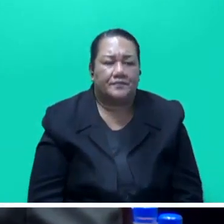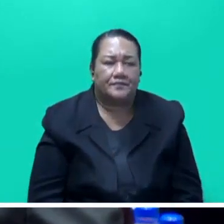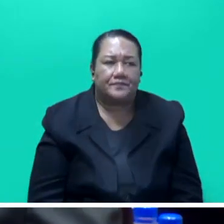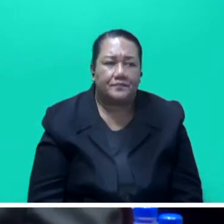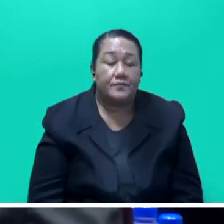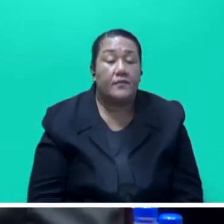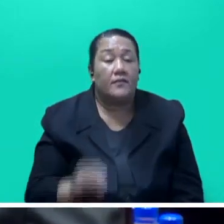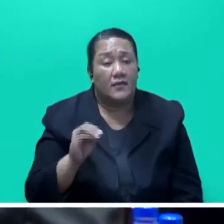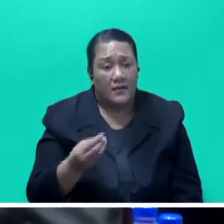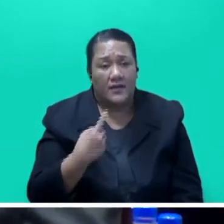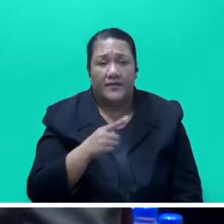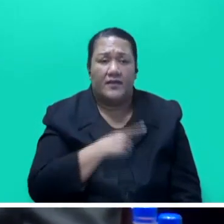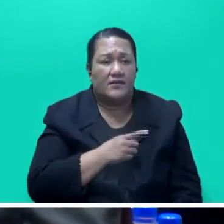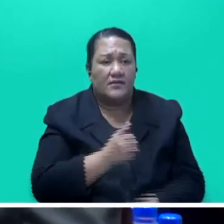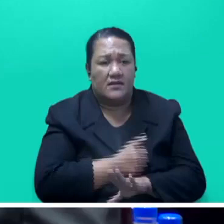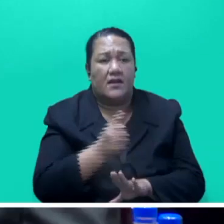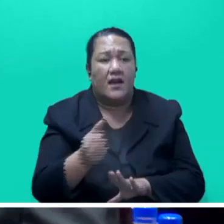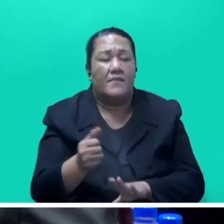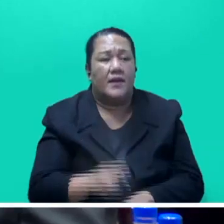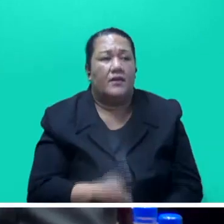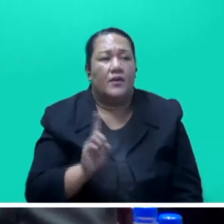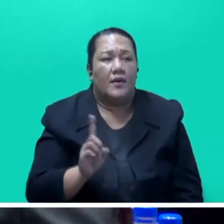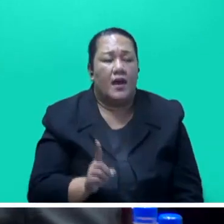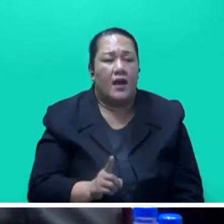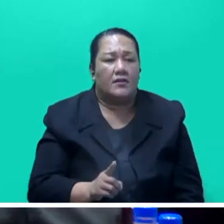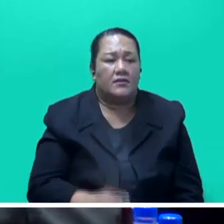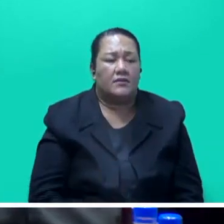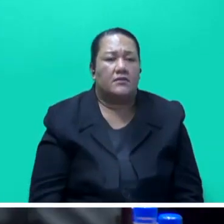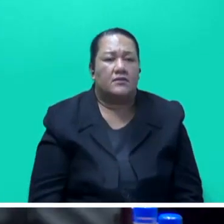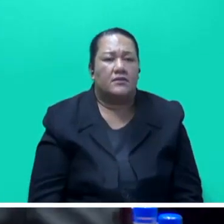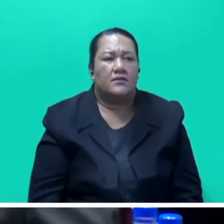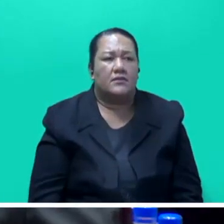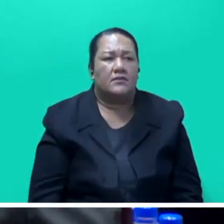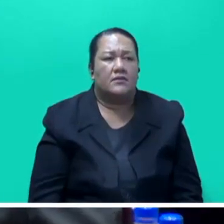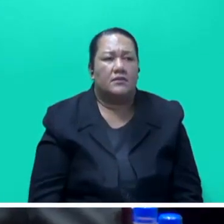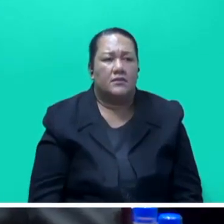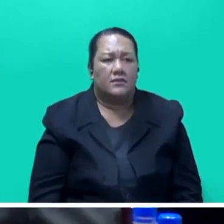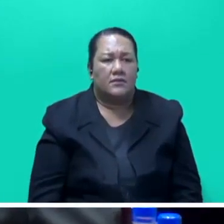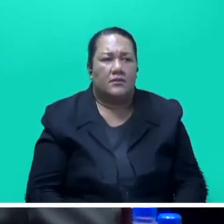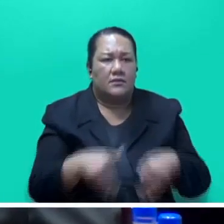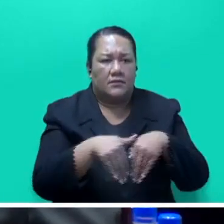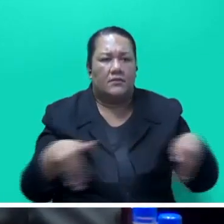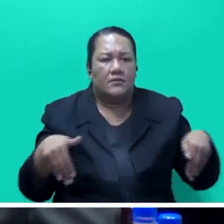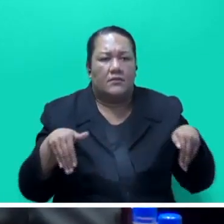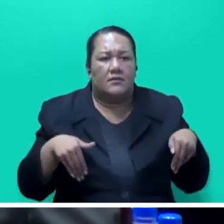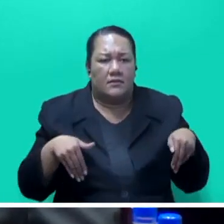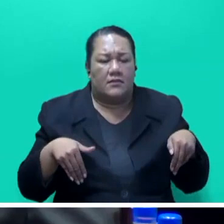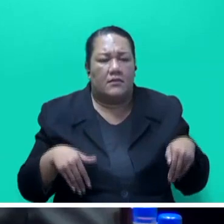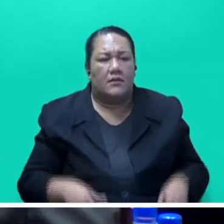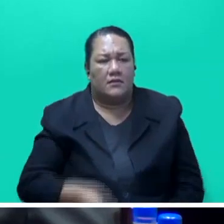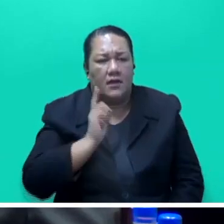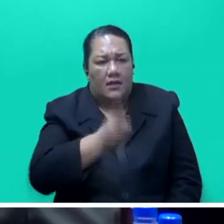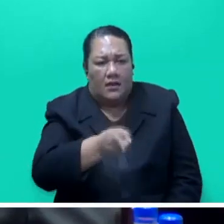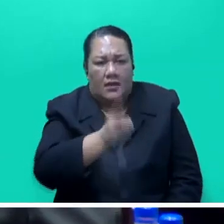as a government, Mr. Speaker, we must stay away from dictating to